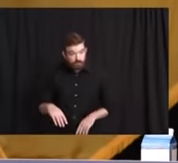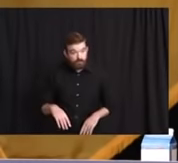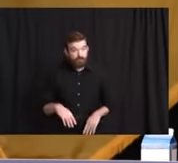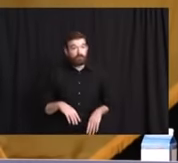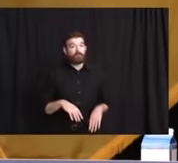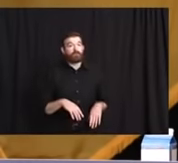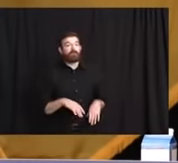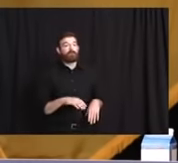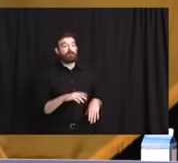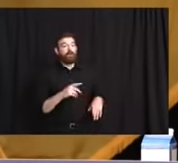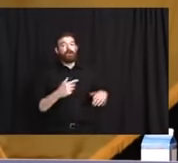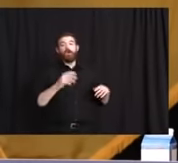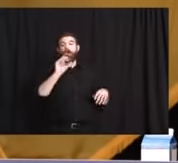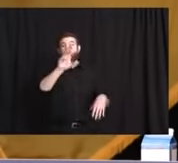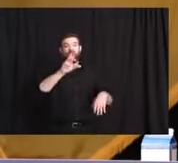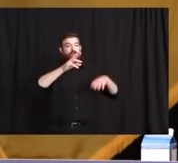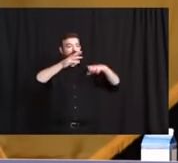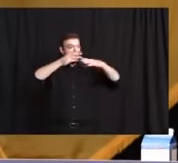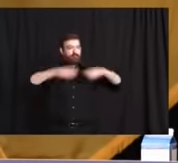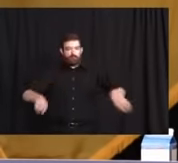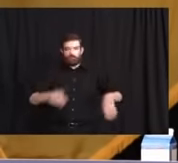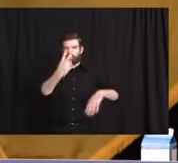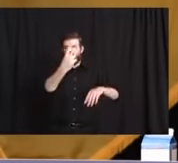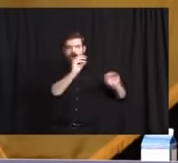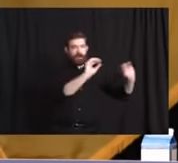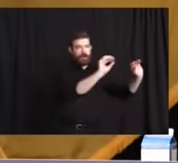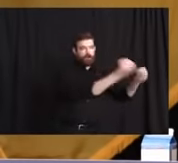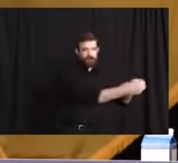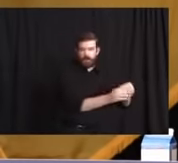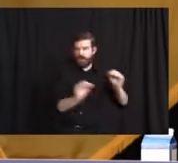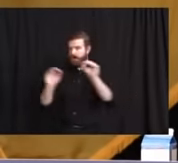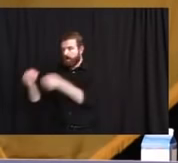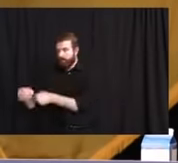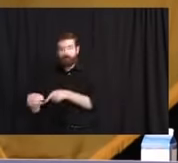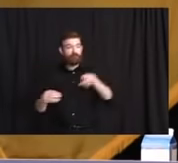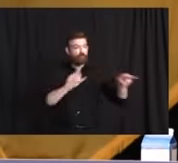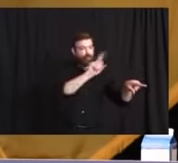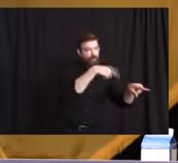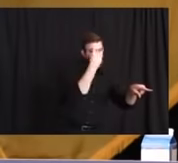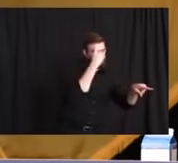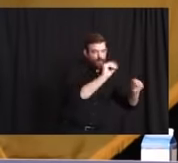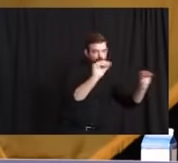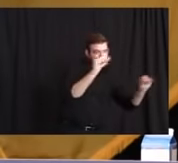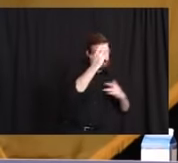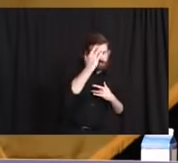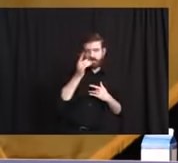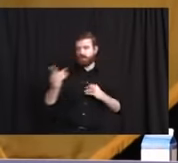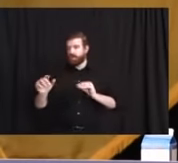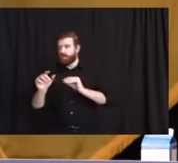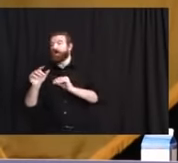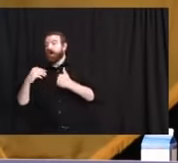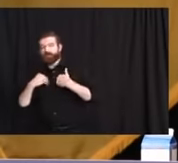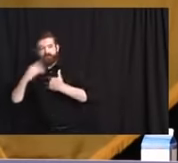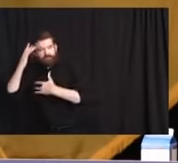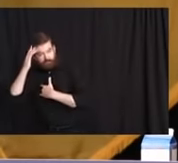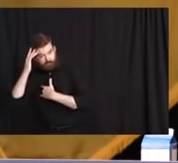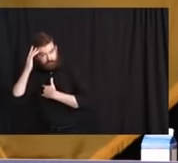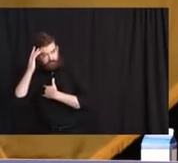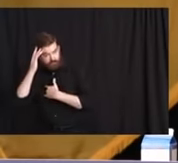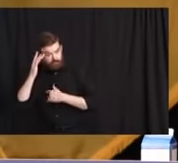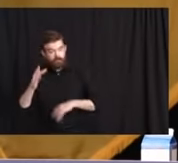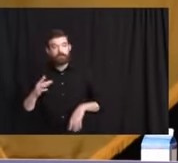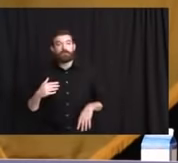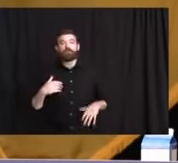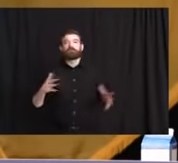to consider novel approaches for vaccinations, such as curbside vaccinations, and to share